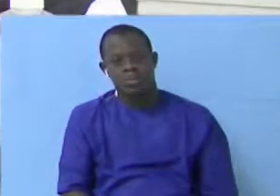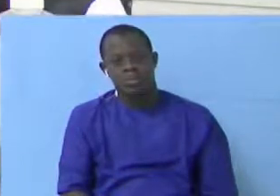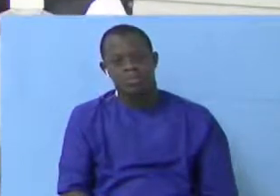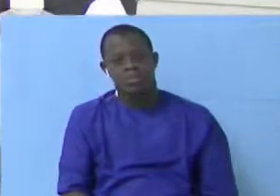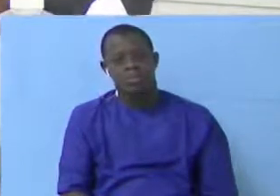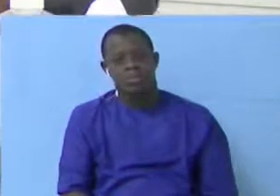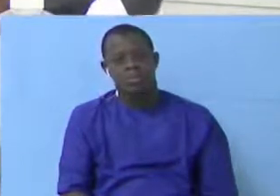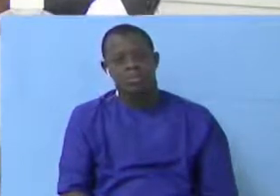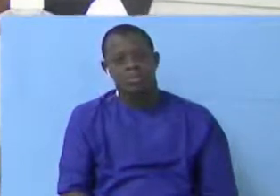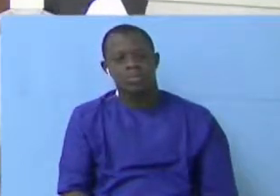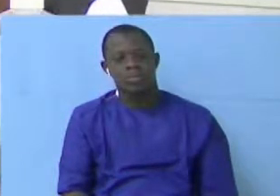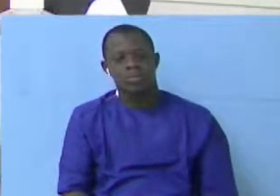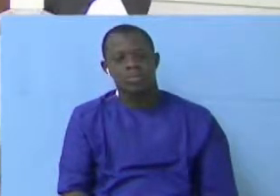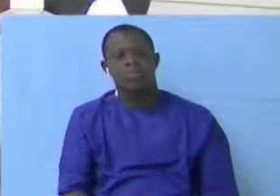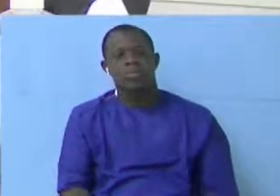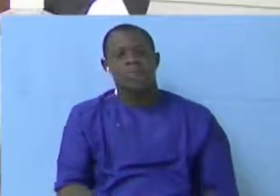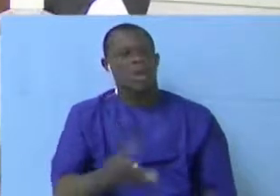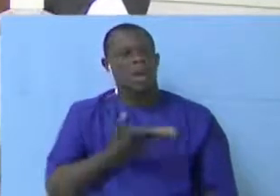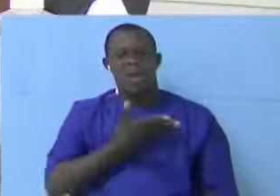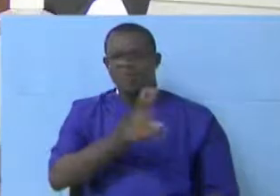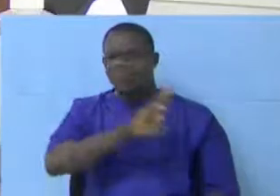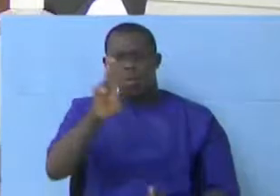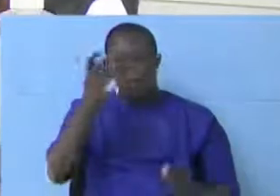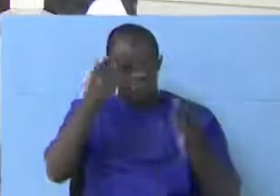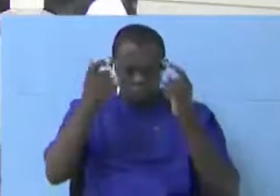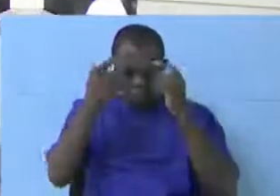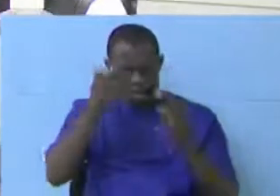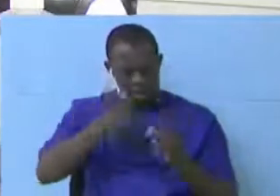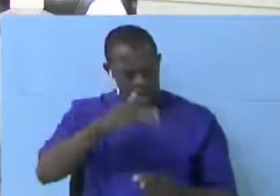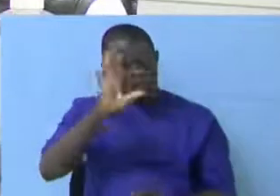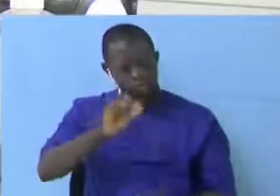Without a doubt, I did sign something. And